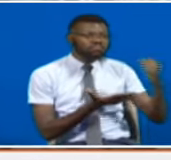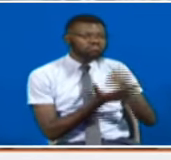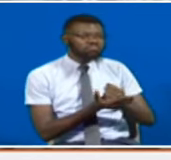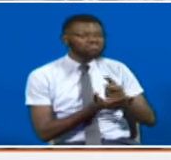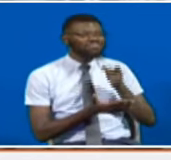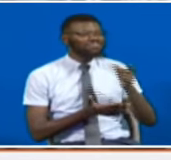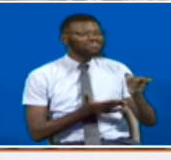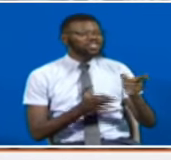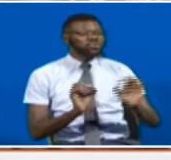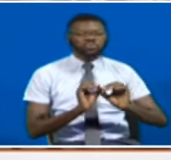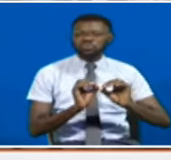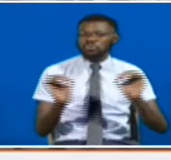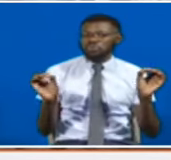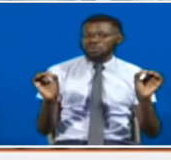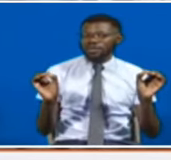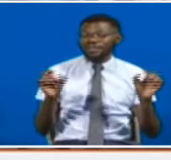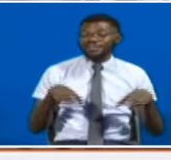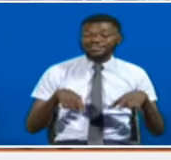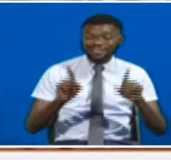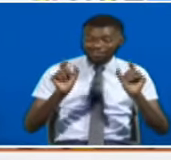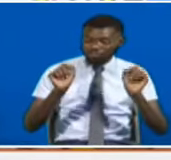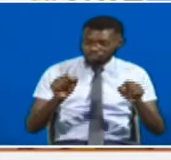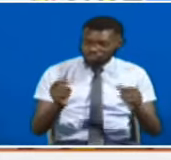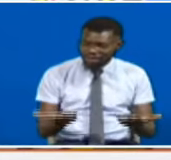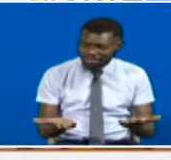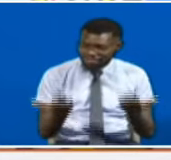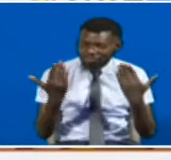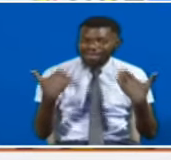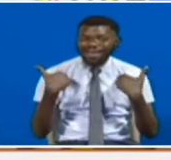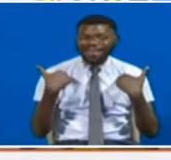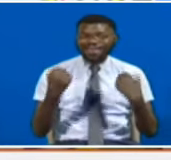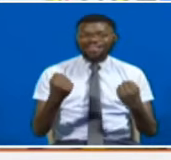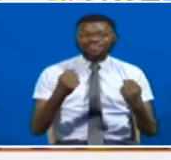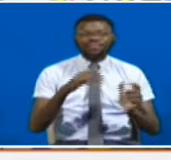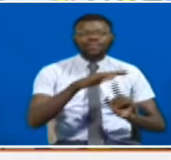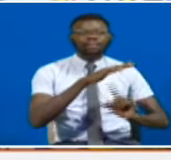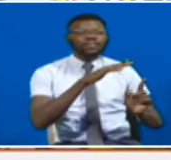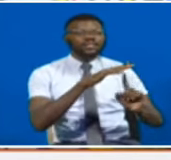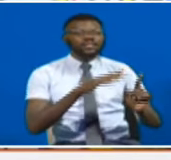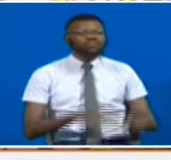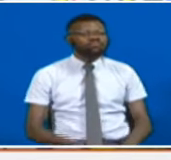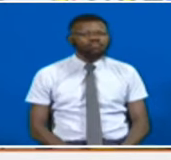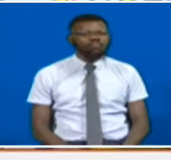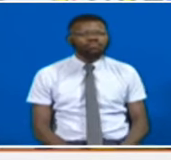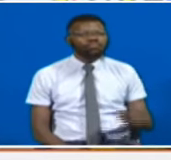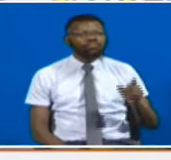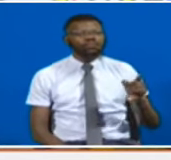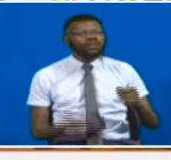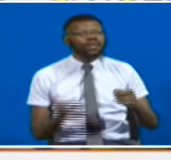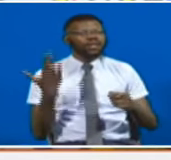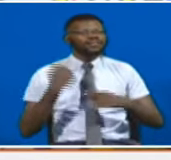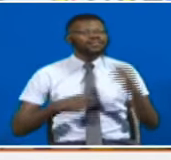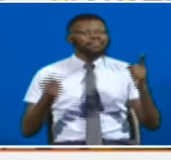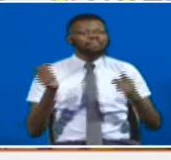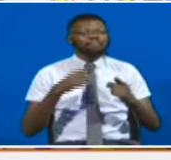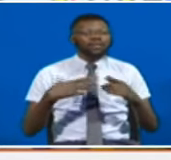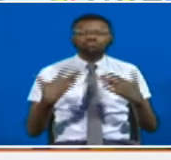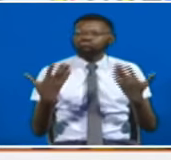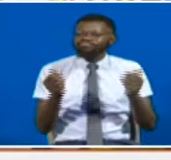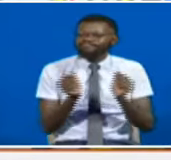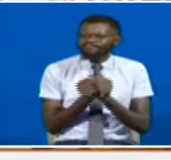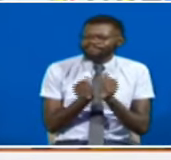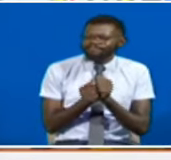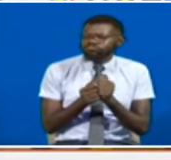that is critical in shaping the health sector. While responding to queries regarding the delay last year in October, Health